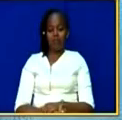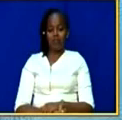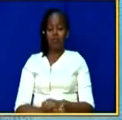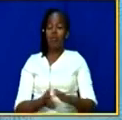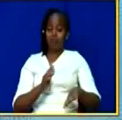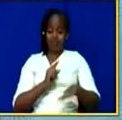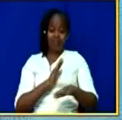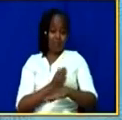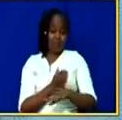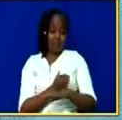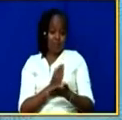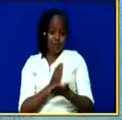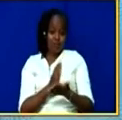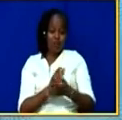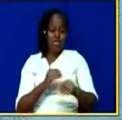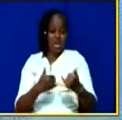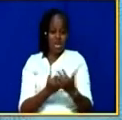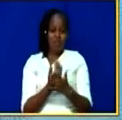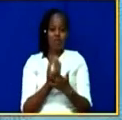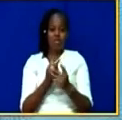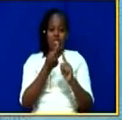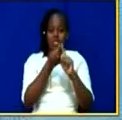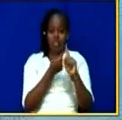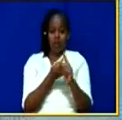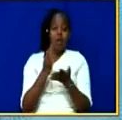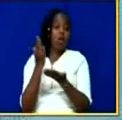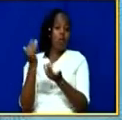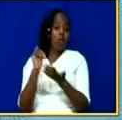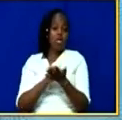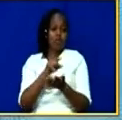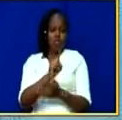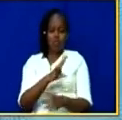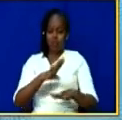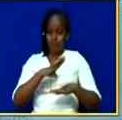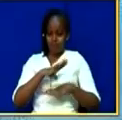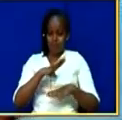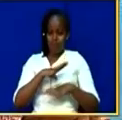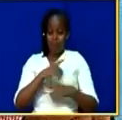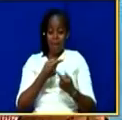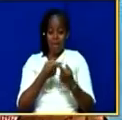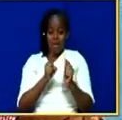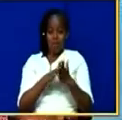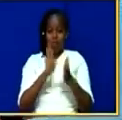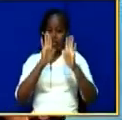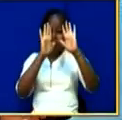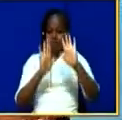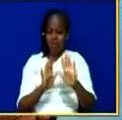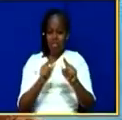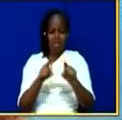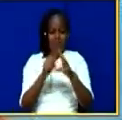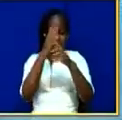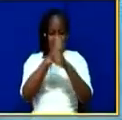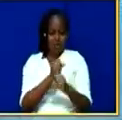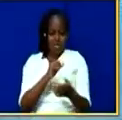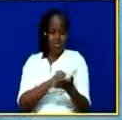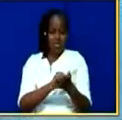It's a new term, and I trust that you are fine. But most importantly, I trust that you're